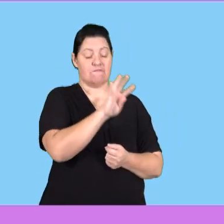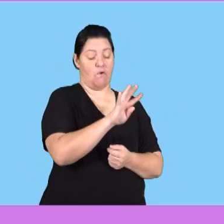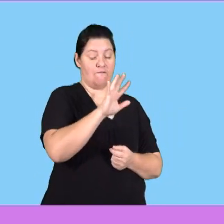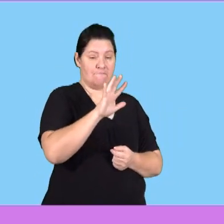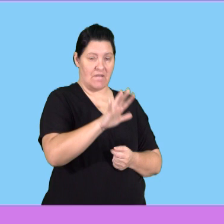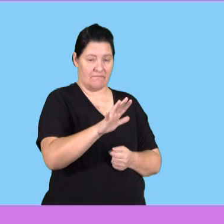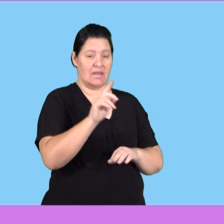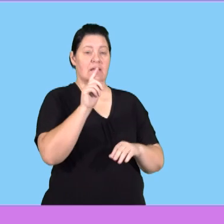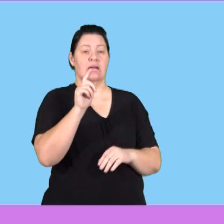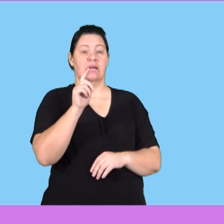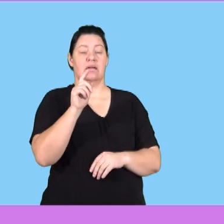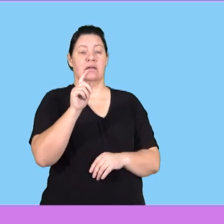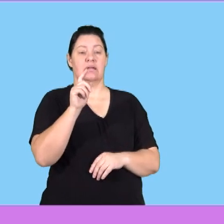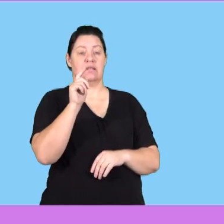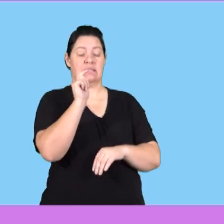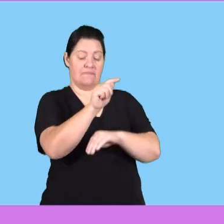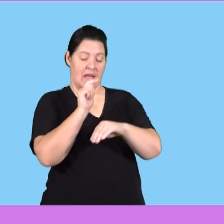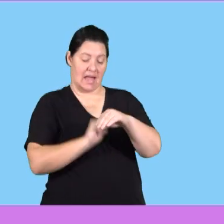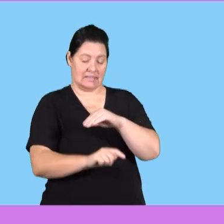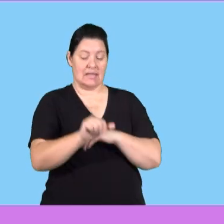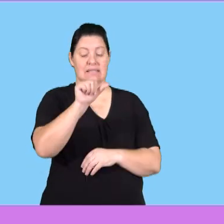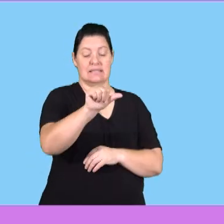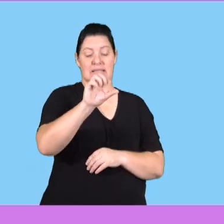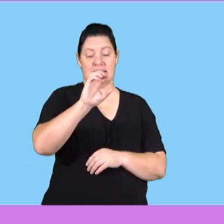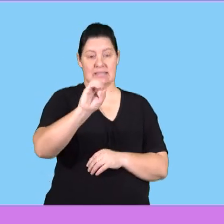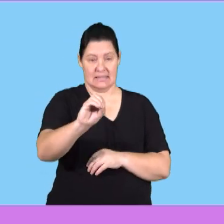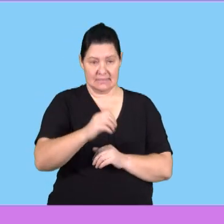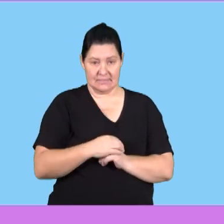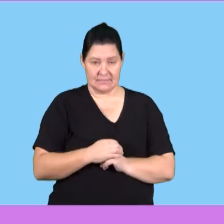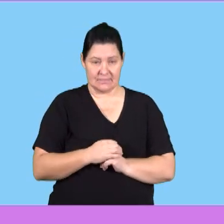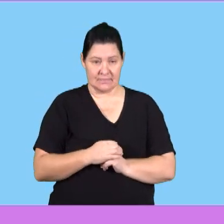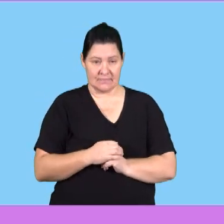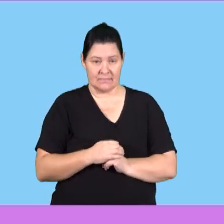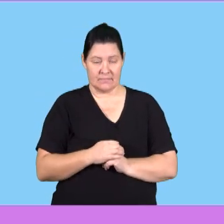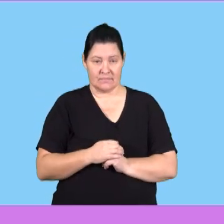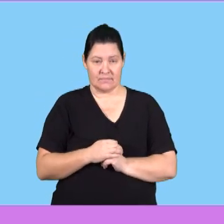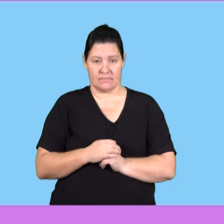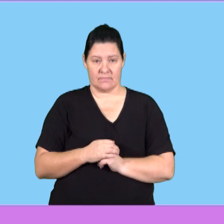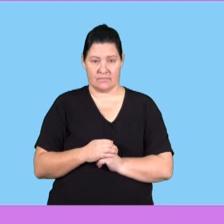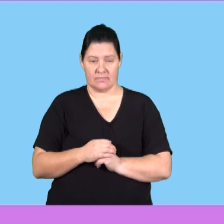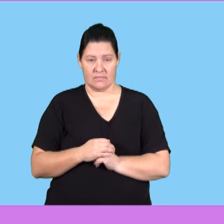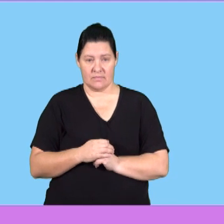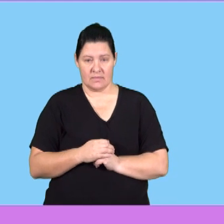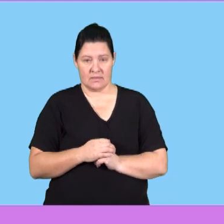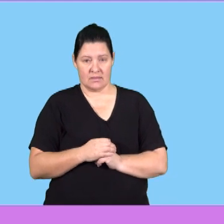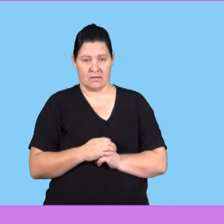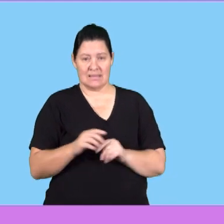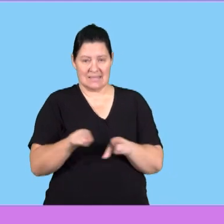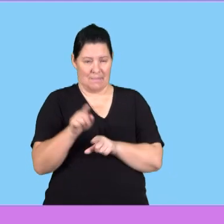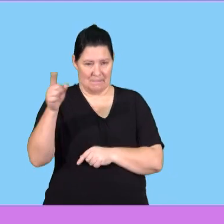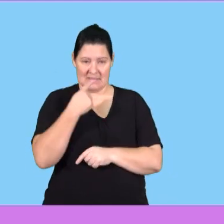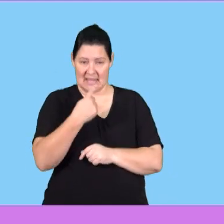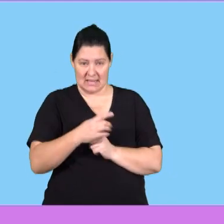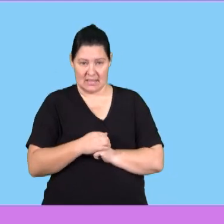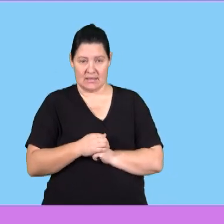take 45 and then we divide this by 60. As indicated in the box